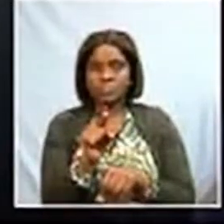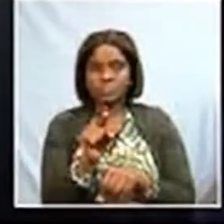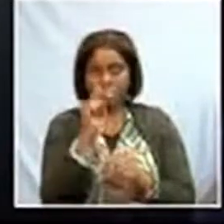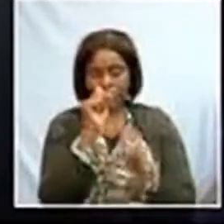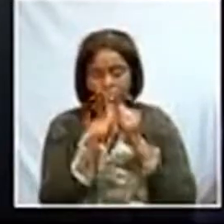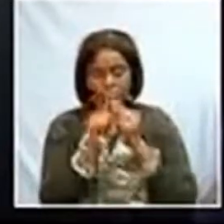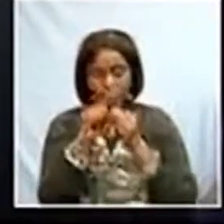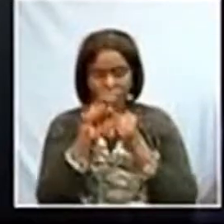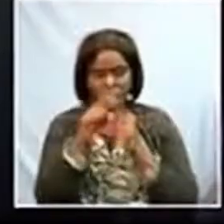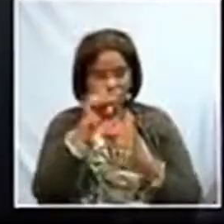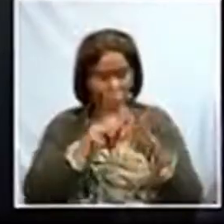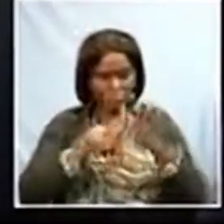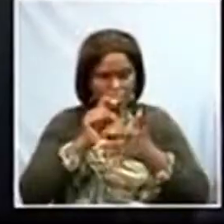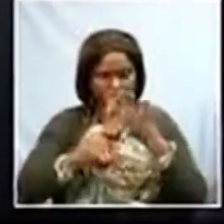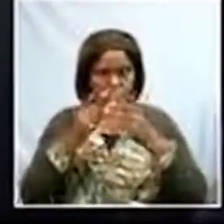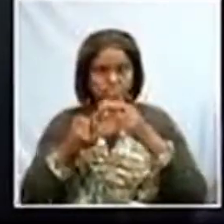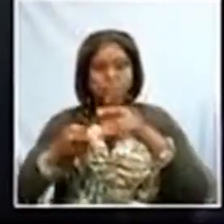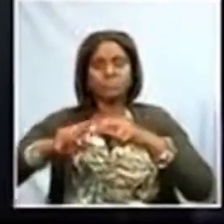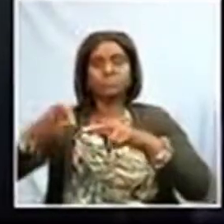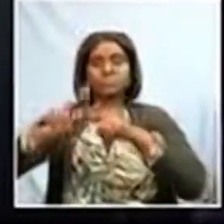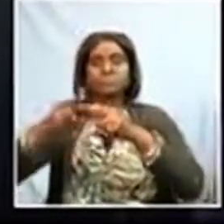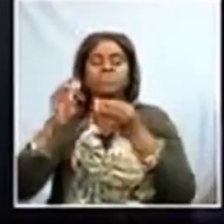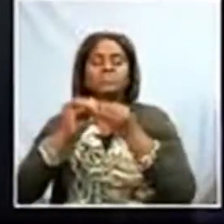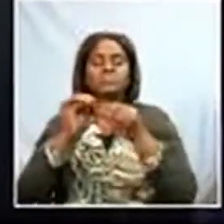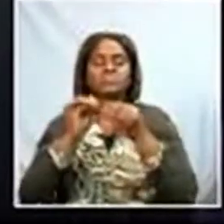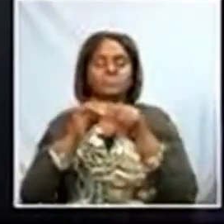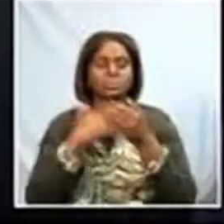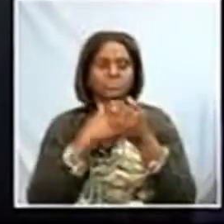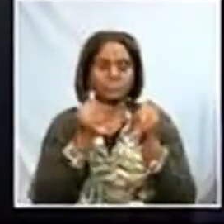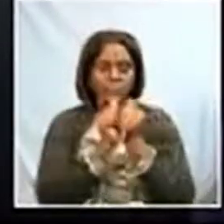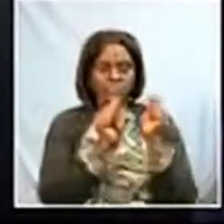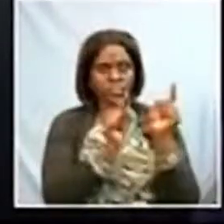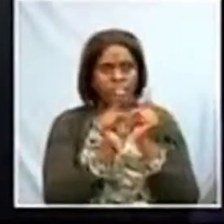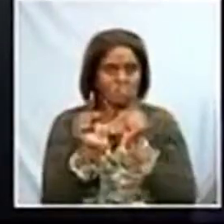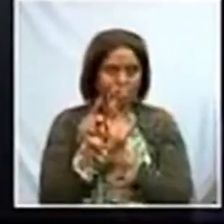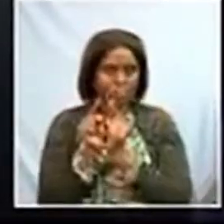leads to cost escalation. Also,